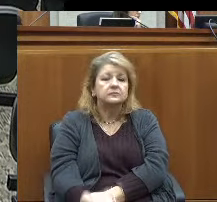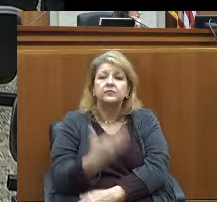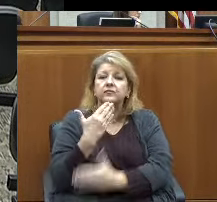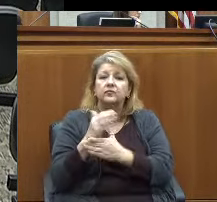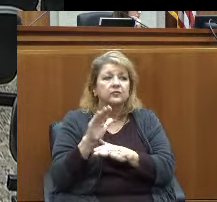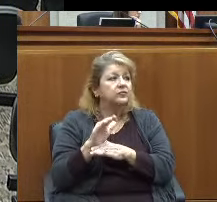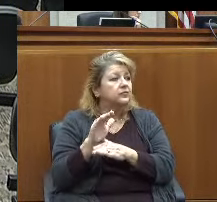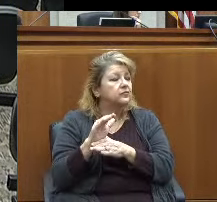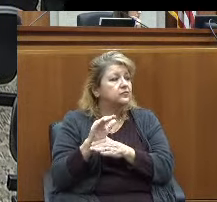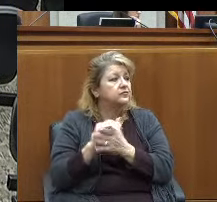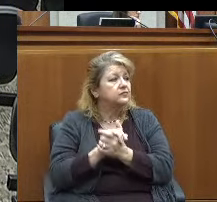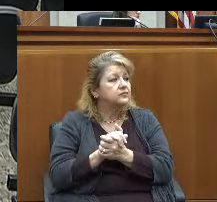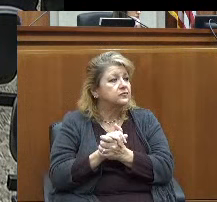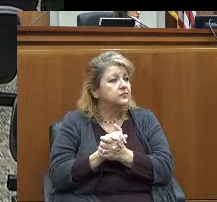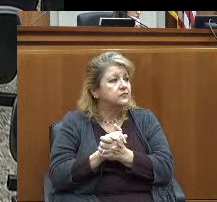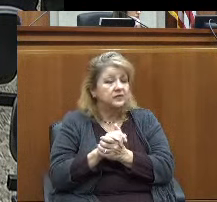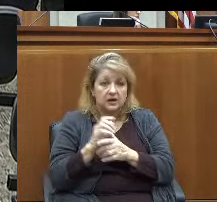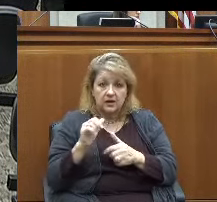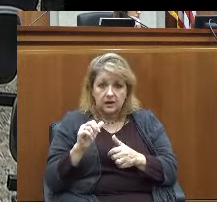Good afternoon,